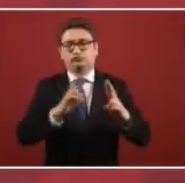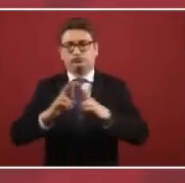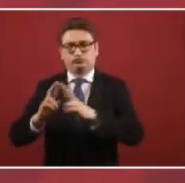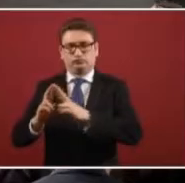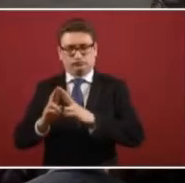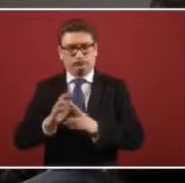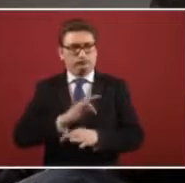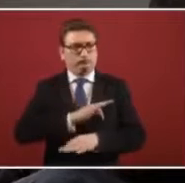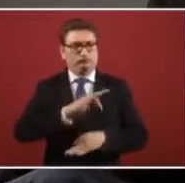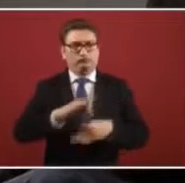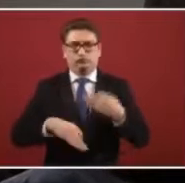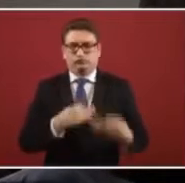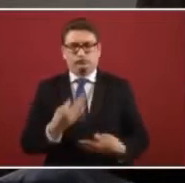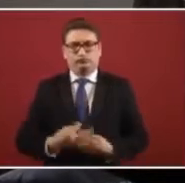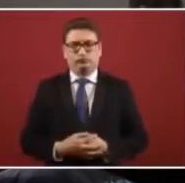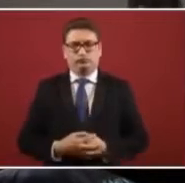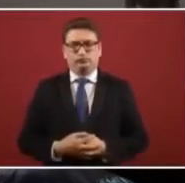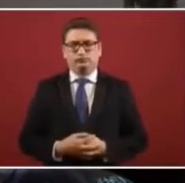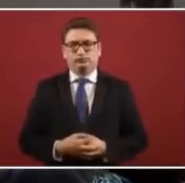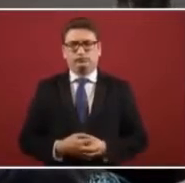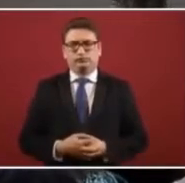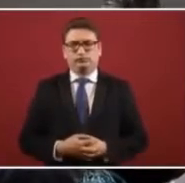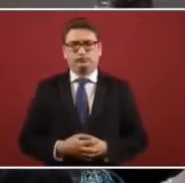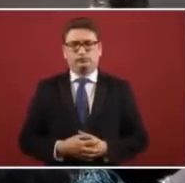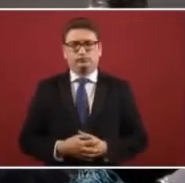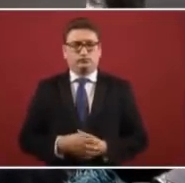religions, I represent